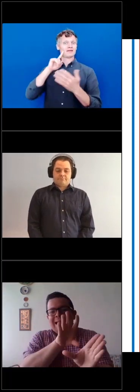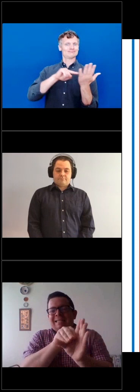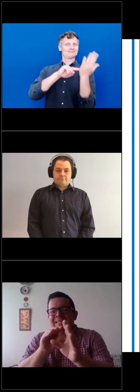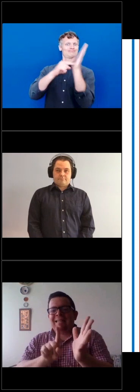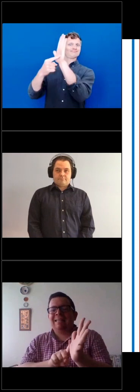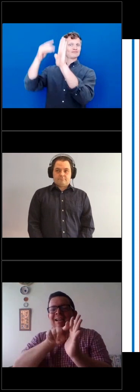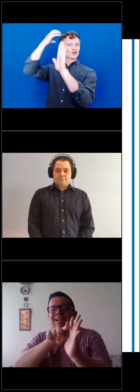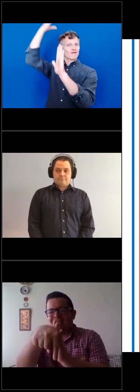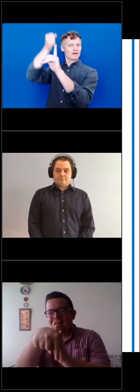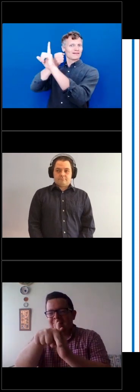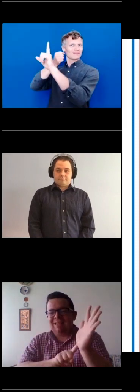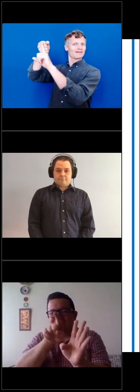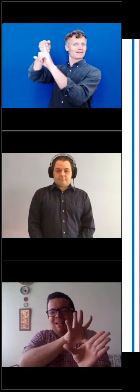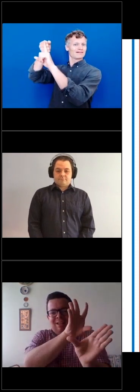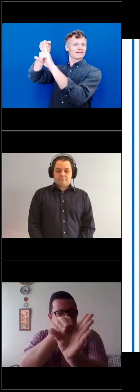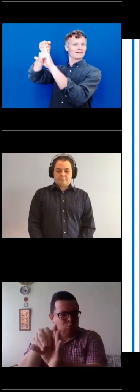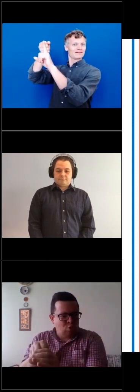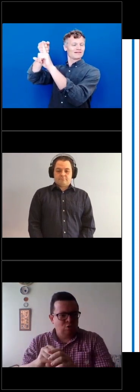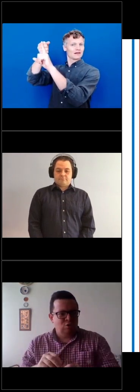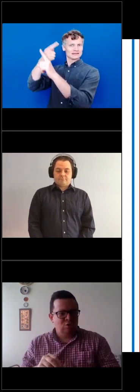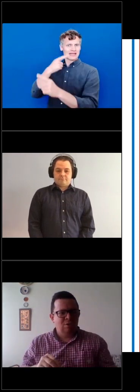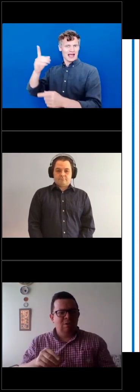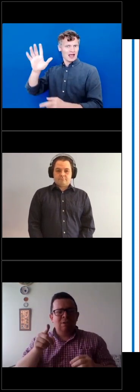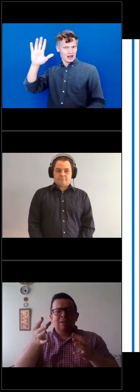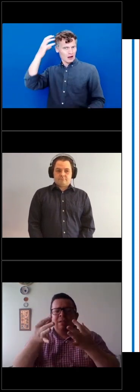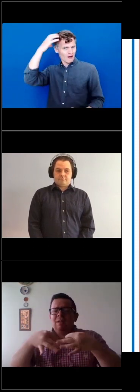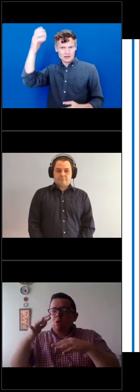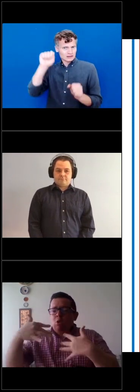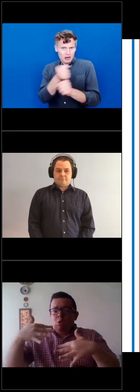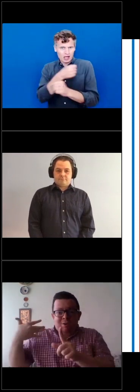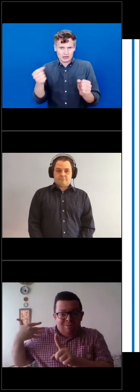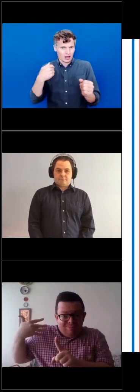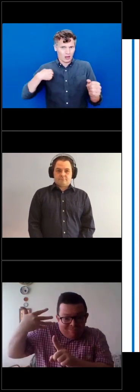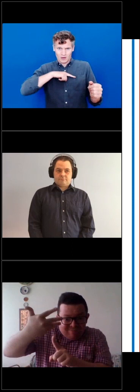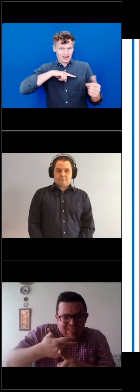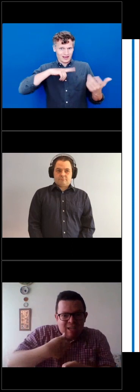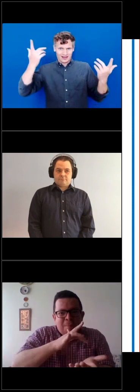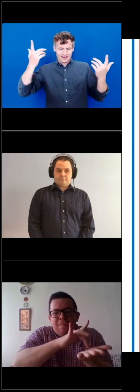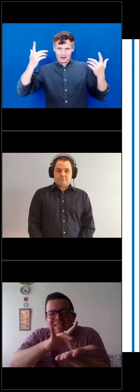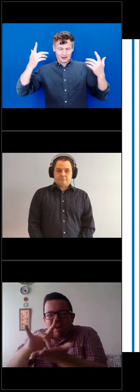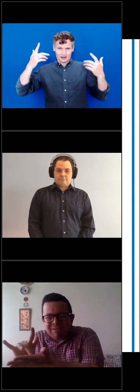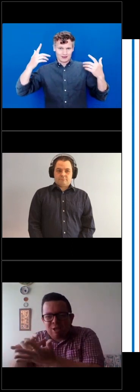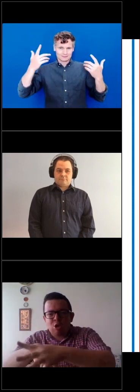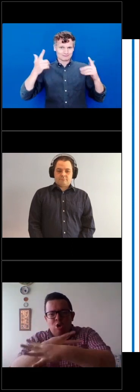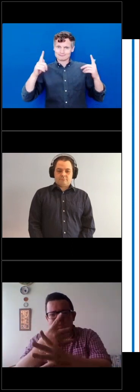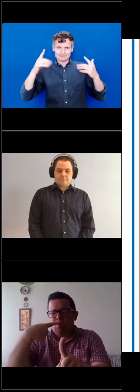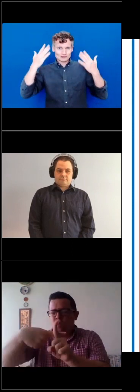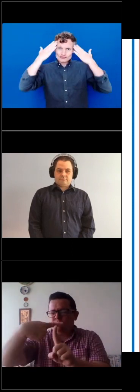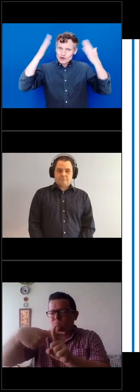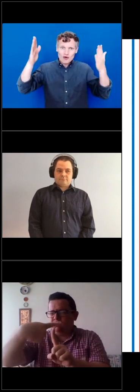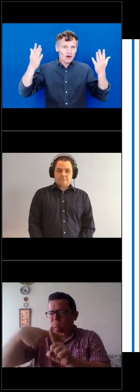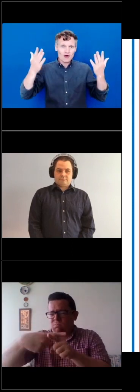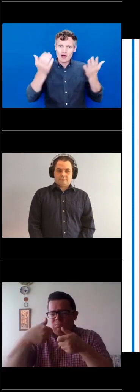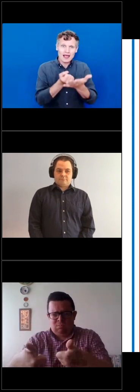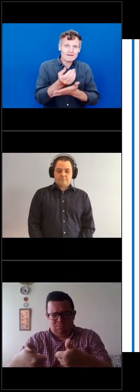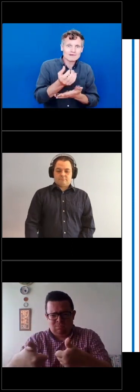the access of information. So looking for this goal, we work with clusters of